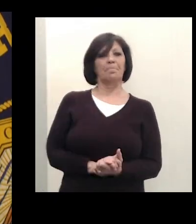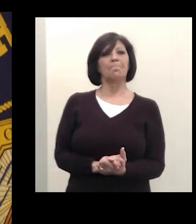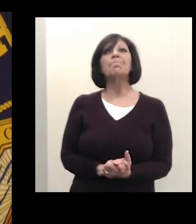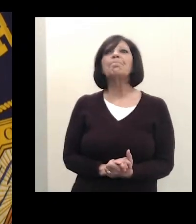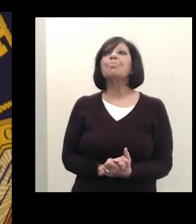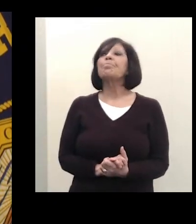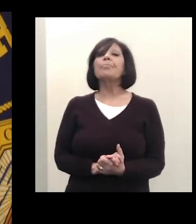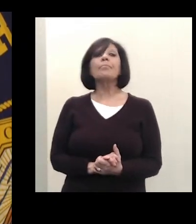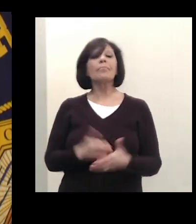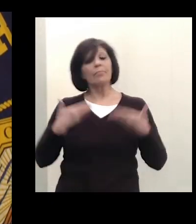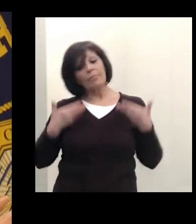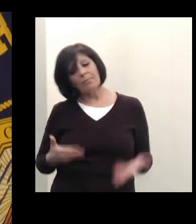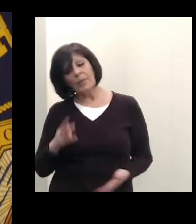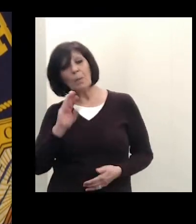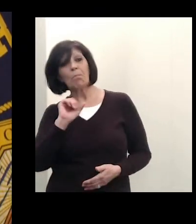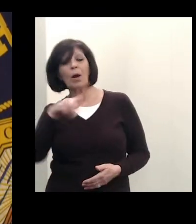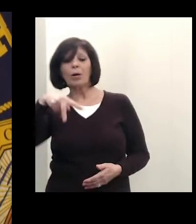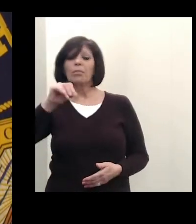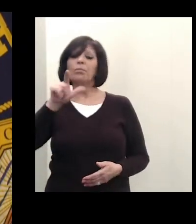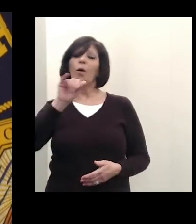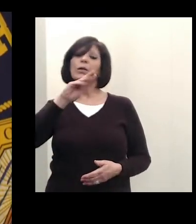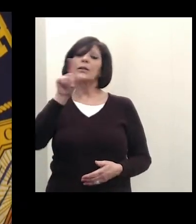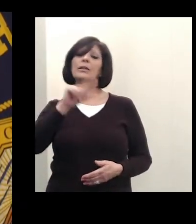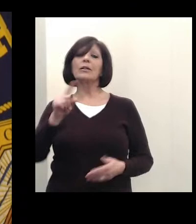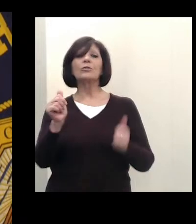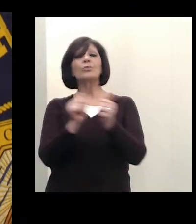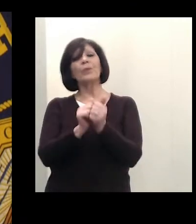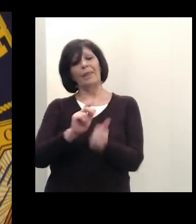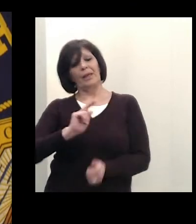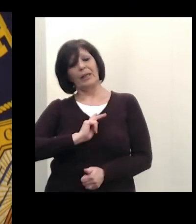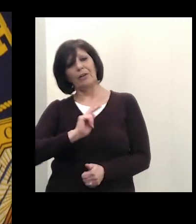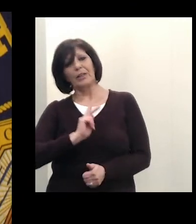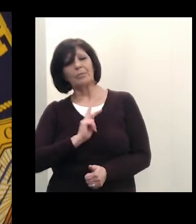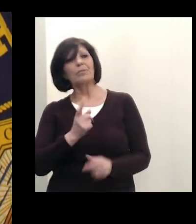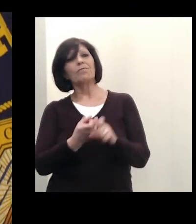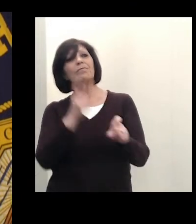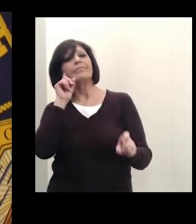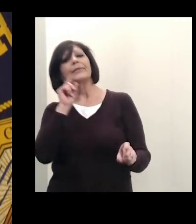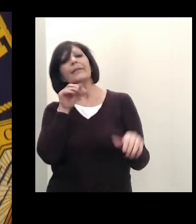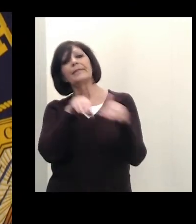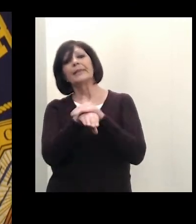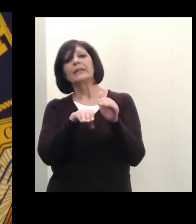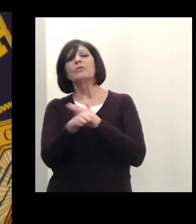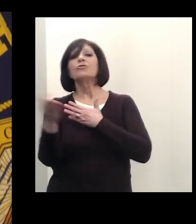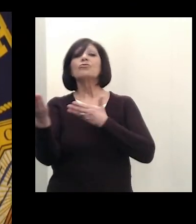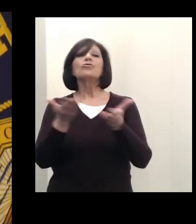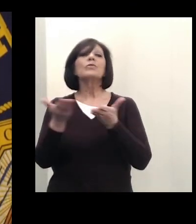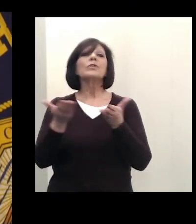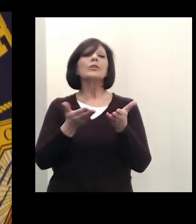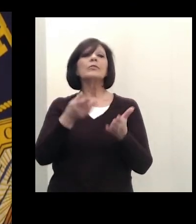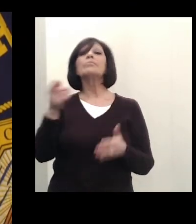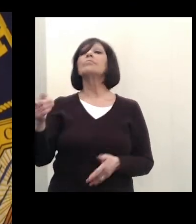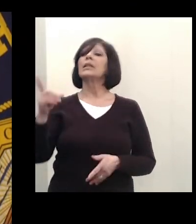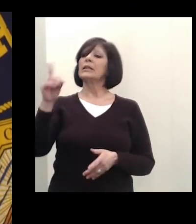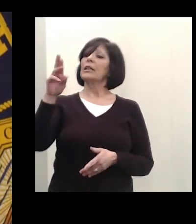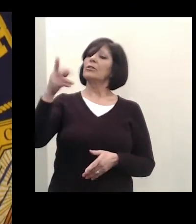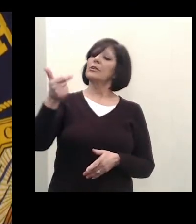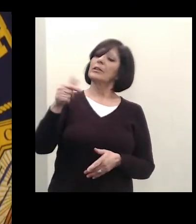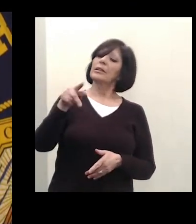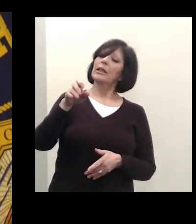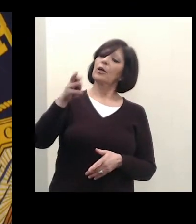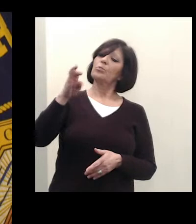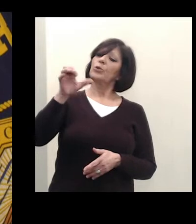Mark Polenkars, joined by Karen Gambino from Deaf Access Services. You'll hear from Dr. Gail Burstein in a short period of